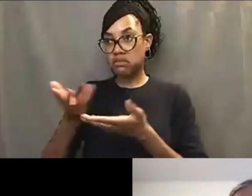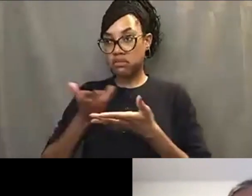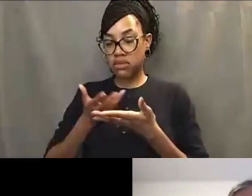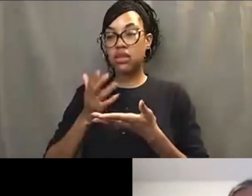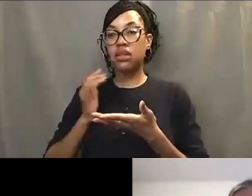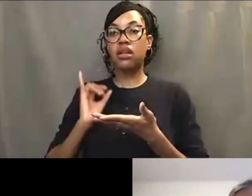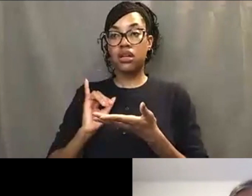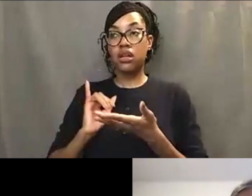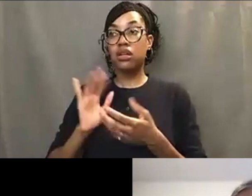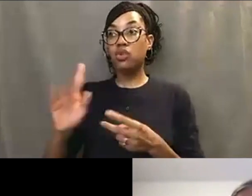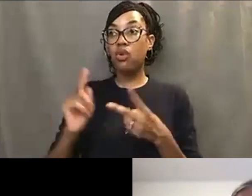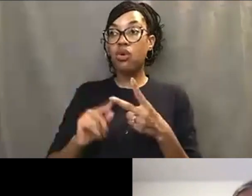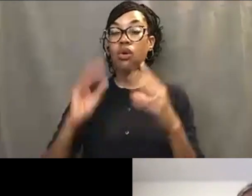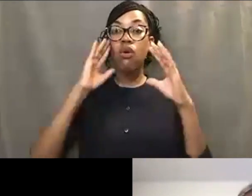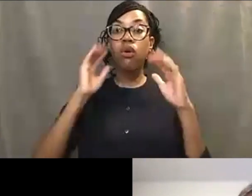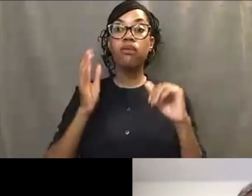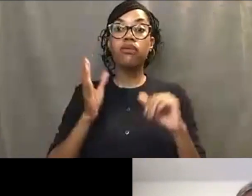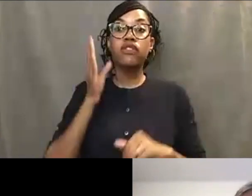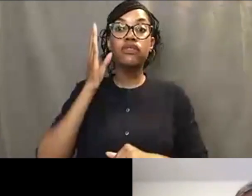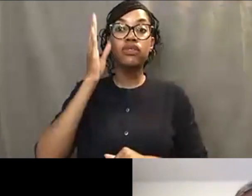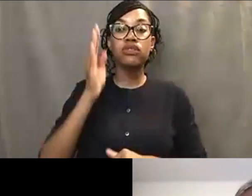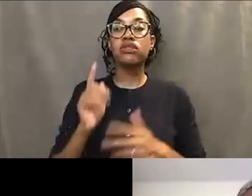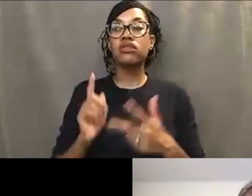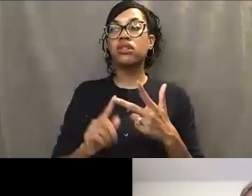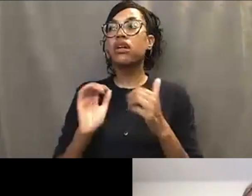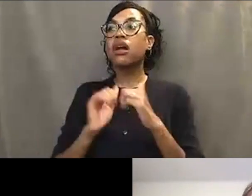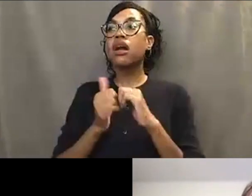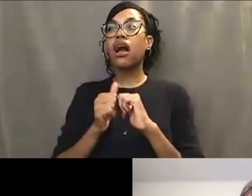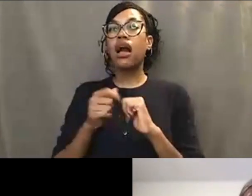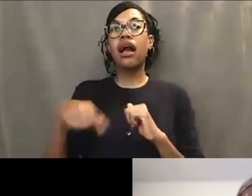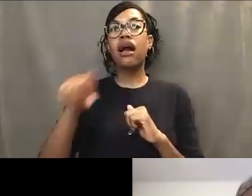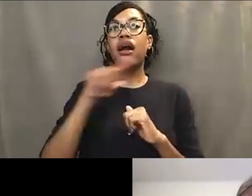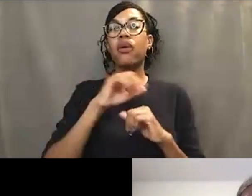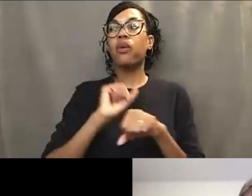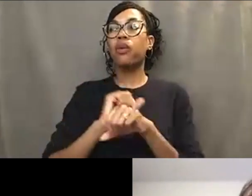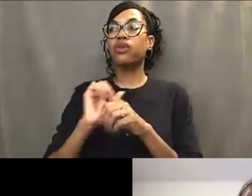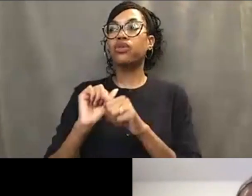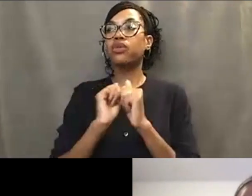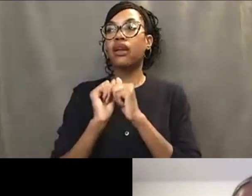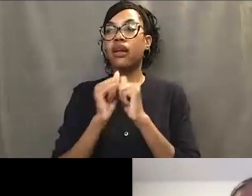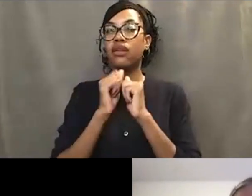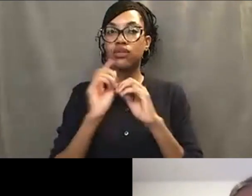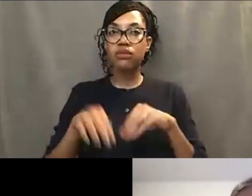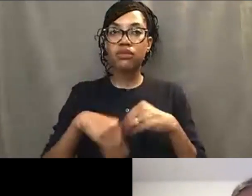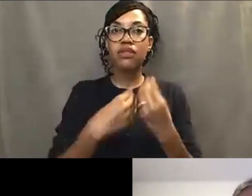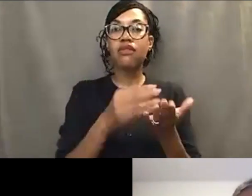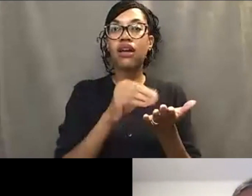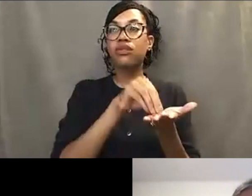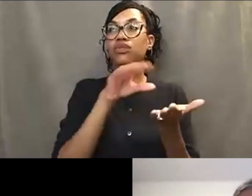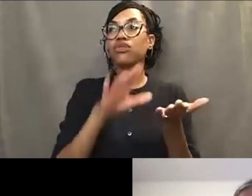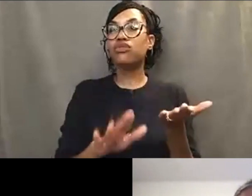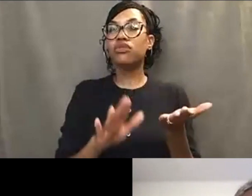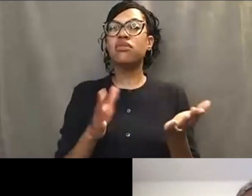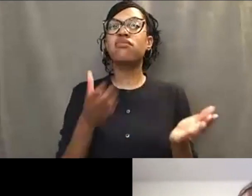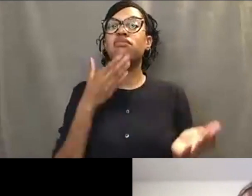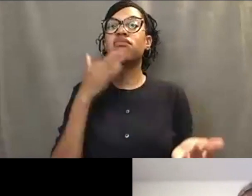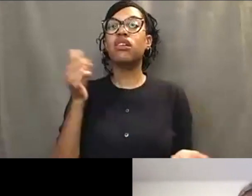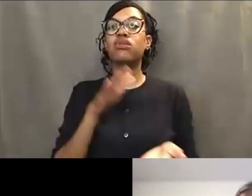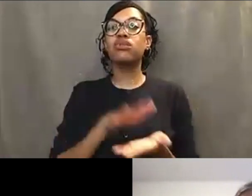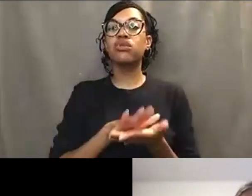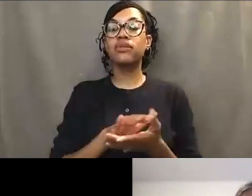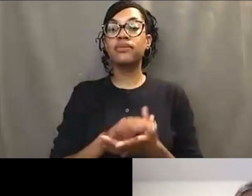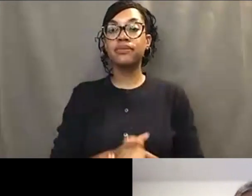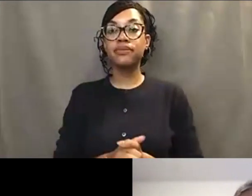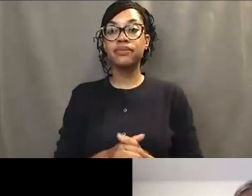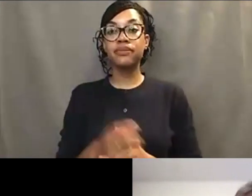could possibly work together for the schools LA students deserve. Now, I want to take a quick minute to demystify this work, because we know that